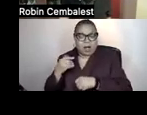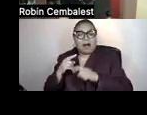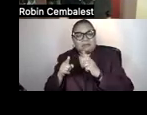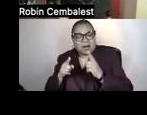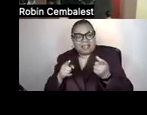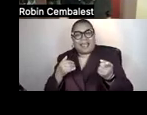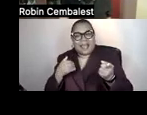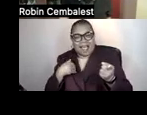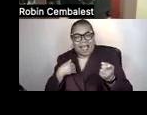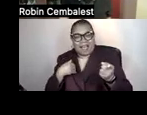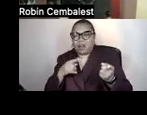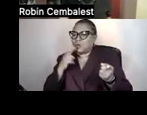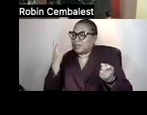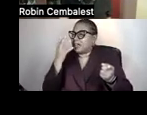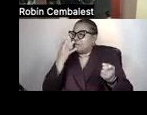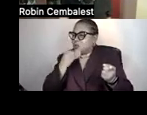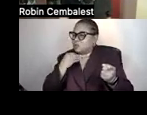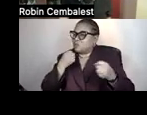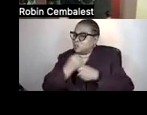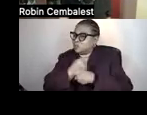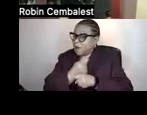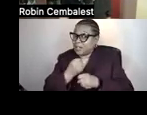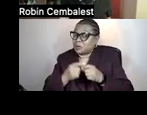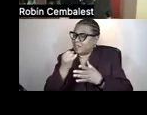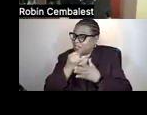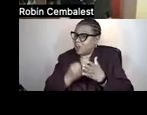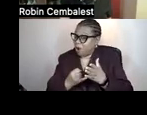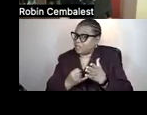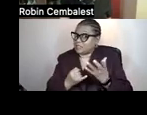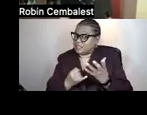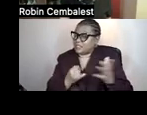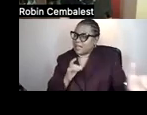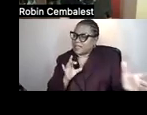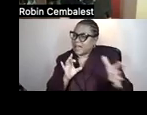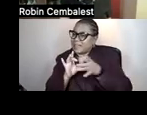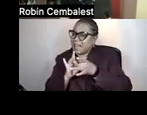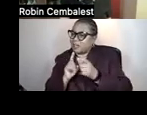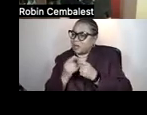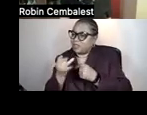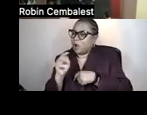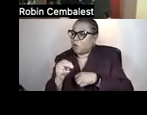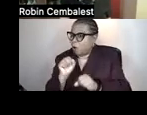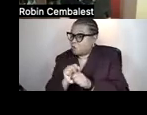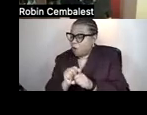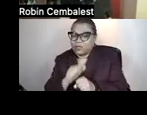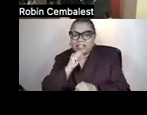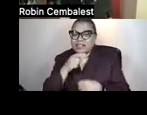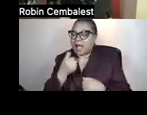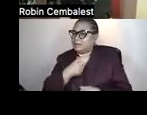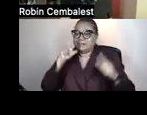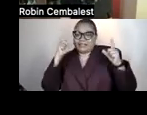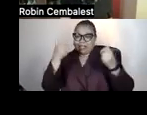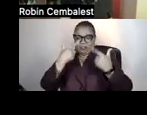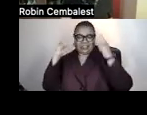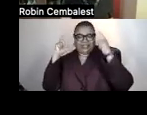they have a very beautiful strategy, which is the artist connecting with her own work, right? They're not selfies.